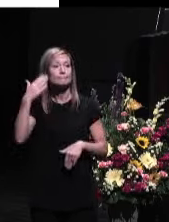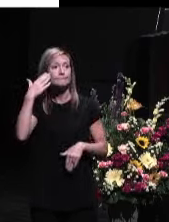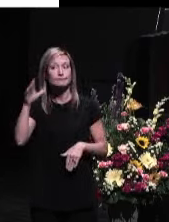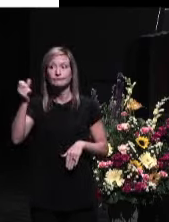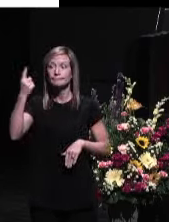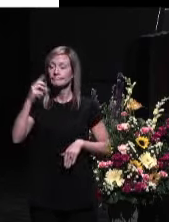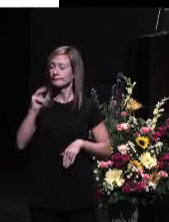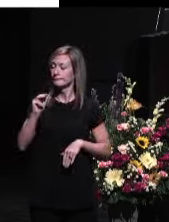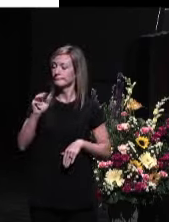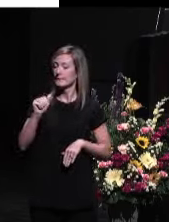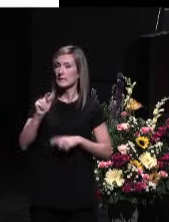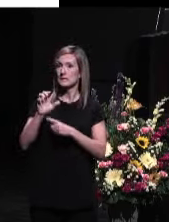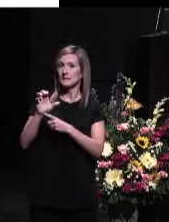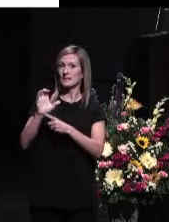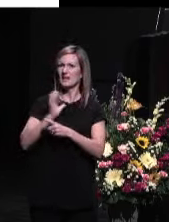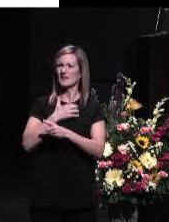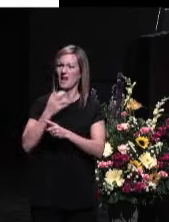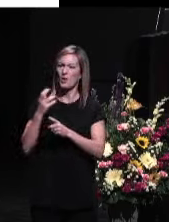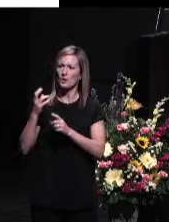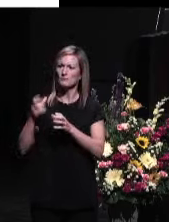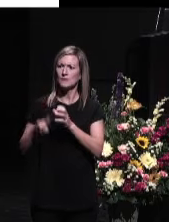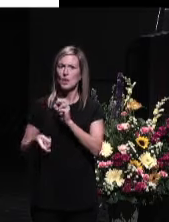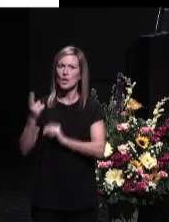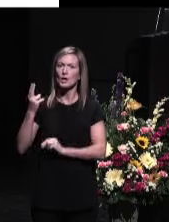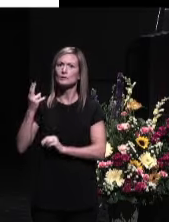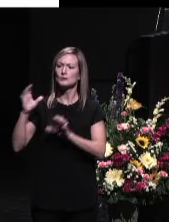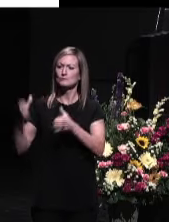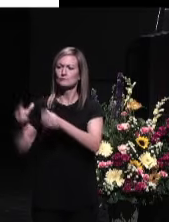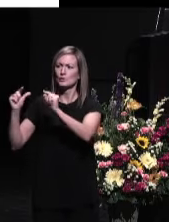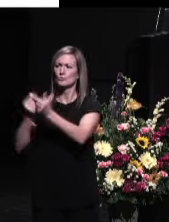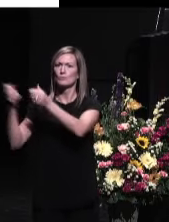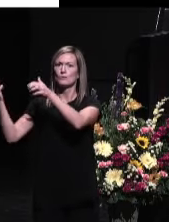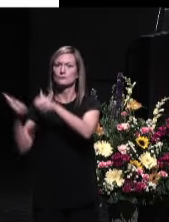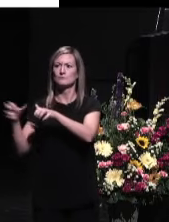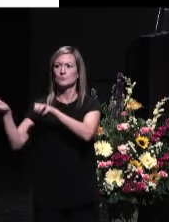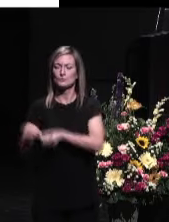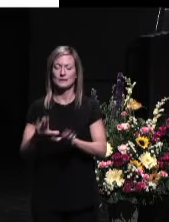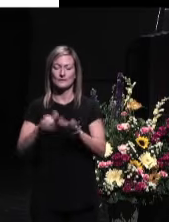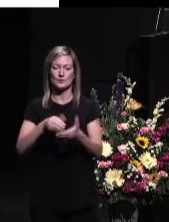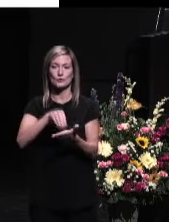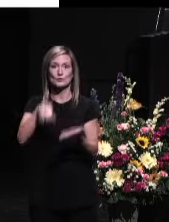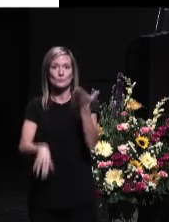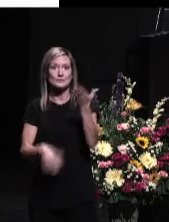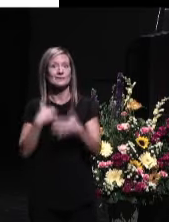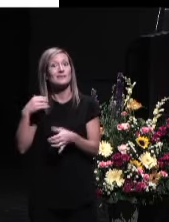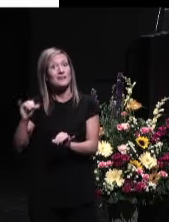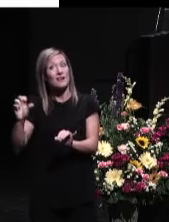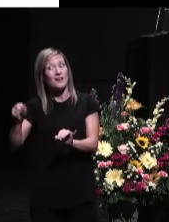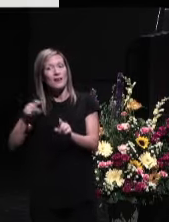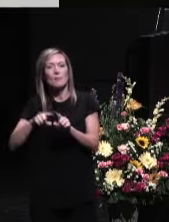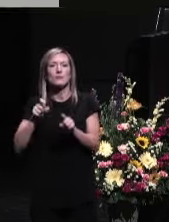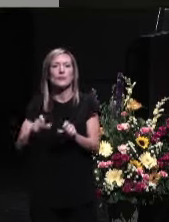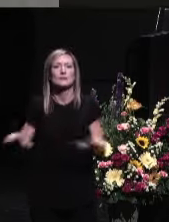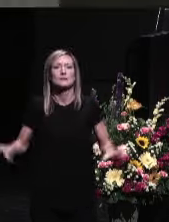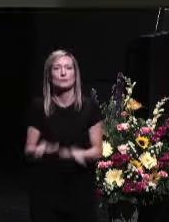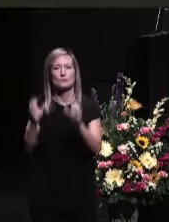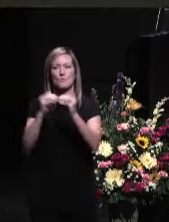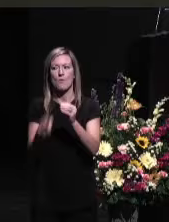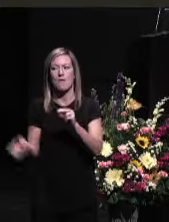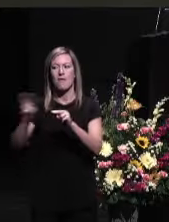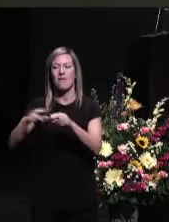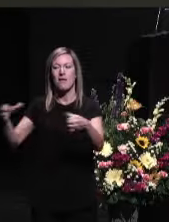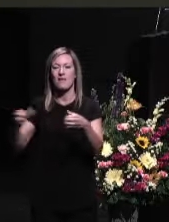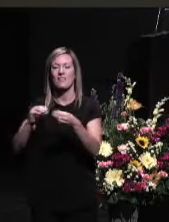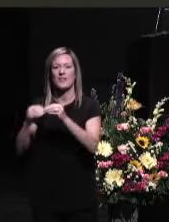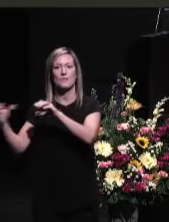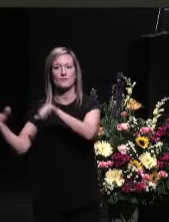has been historically our largest source of transfer students. They still are, but we could do so much more if we can figure this out